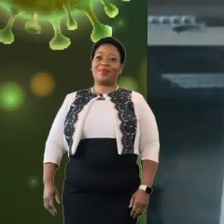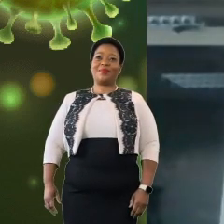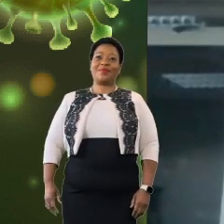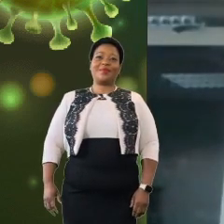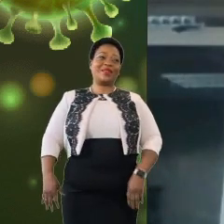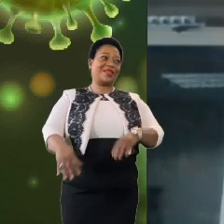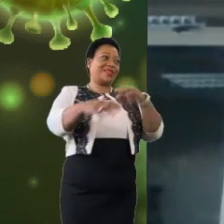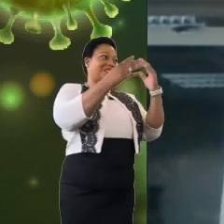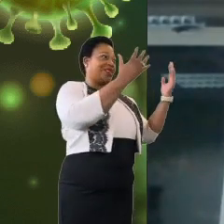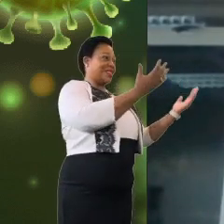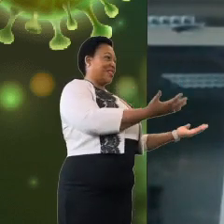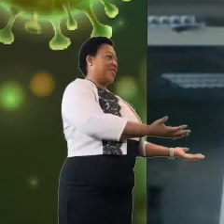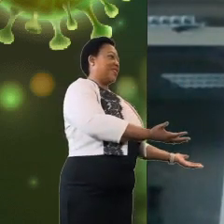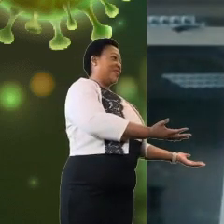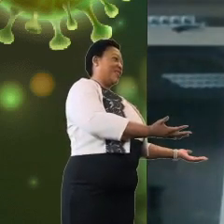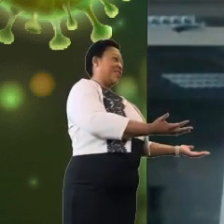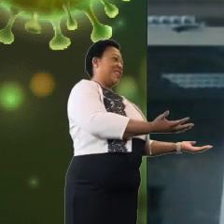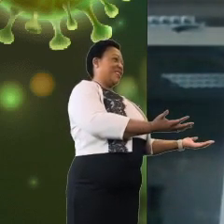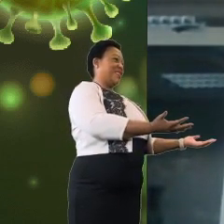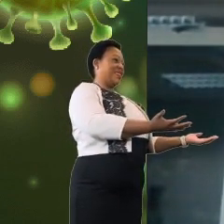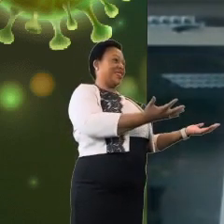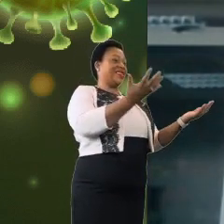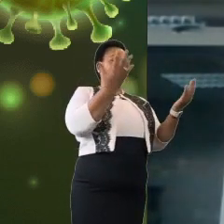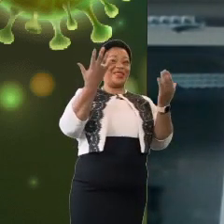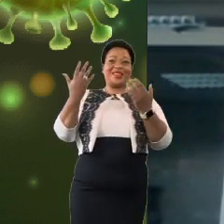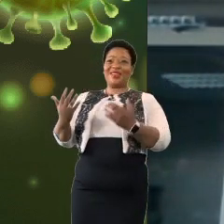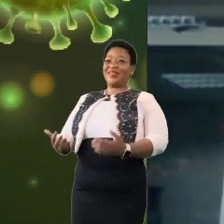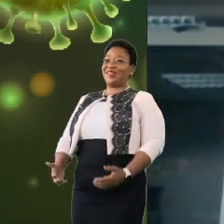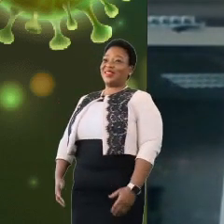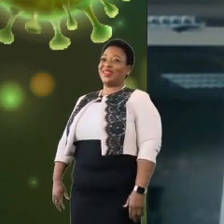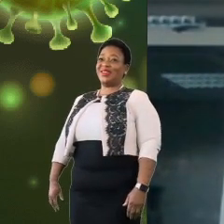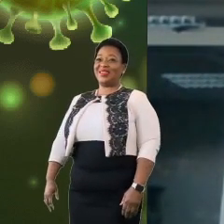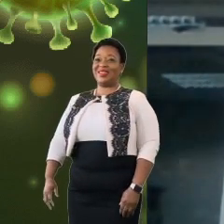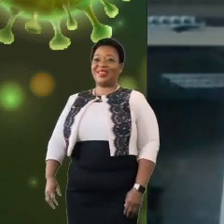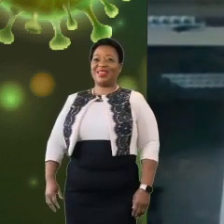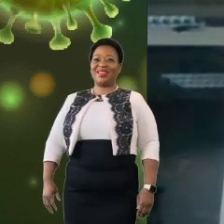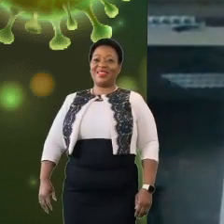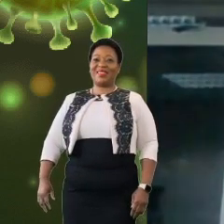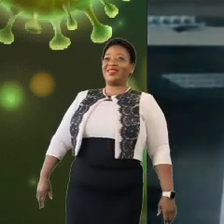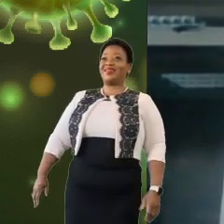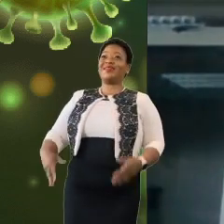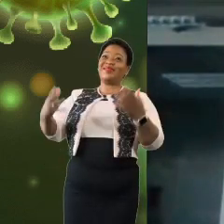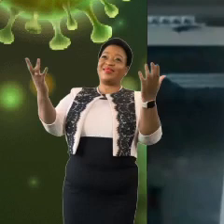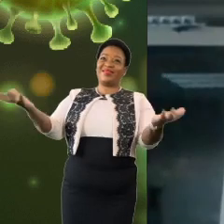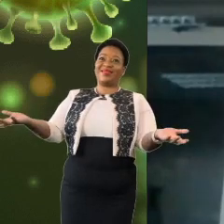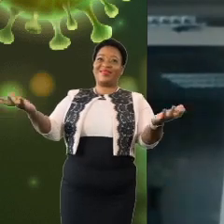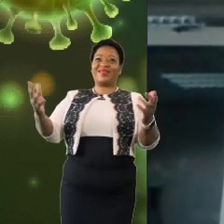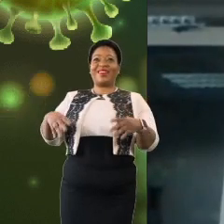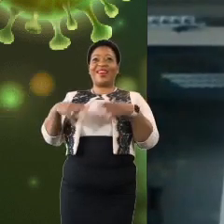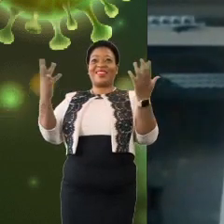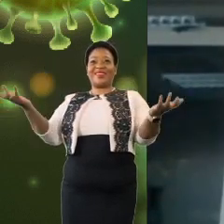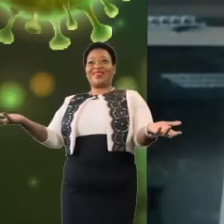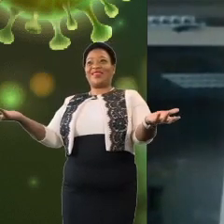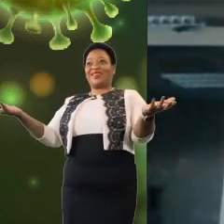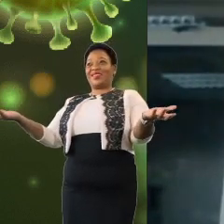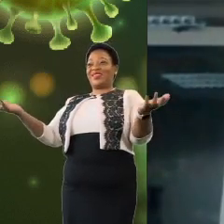kzn@edtea.gov.za. So that is where we'll be uploading the presentations, or